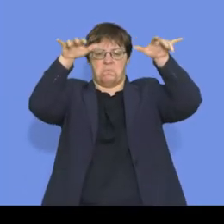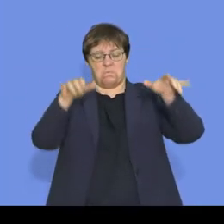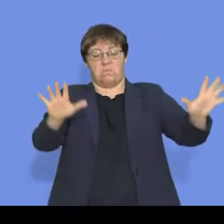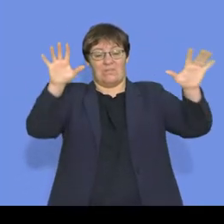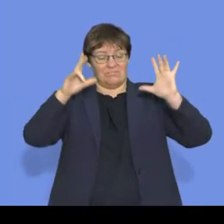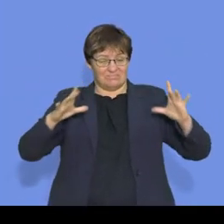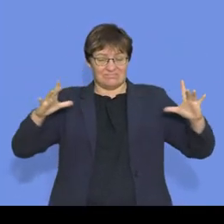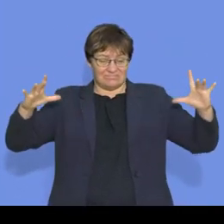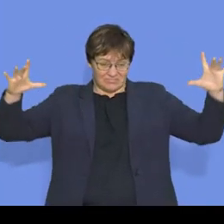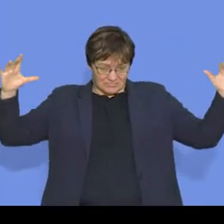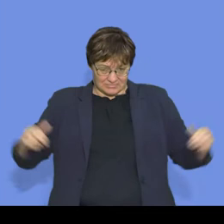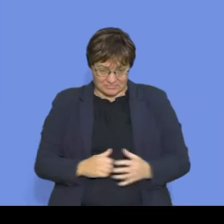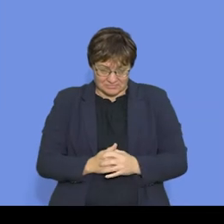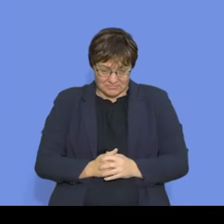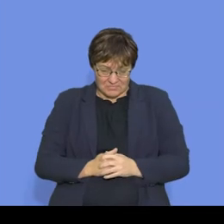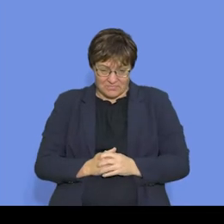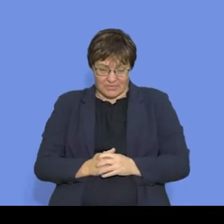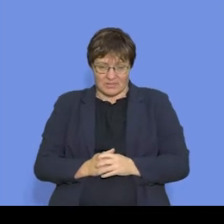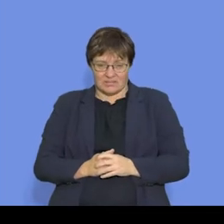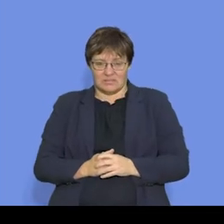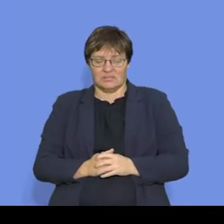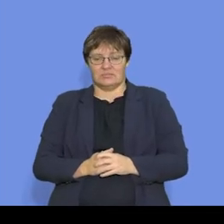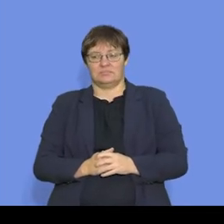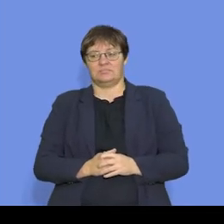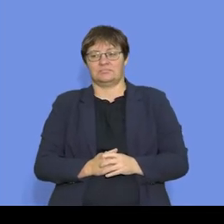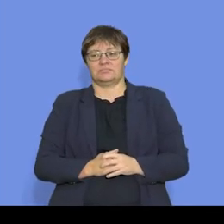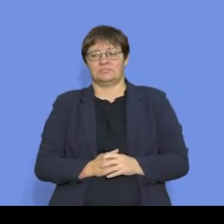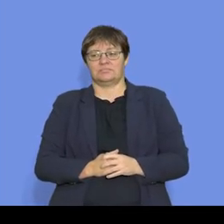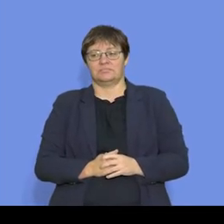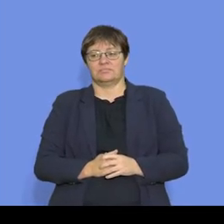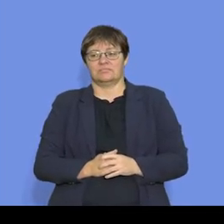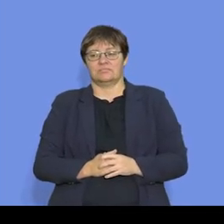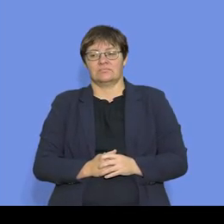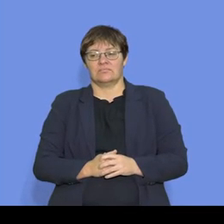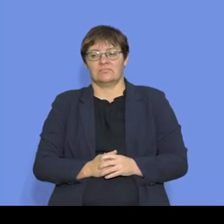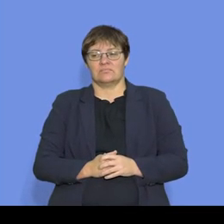the whole of that Gulf of Mexico area.